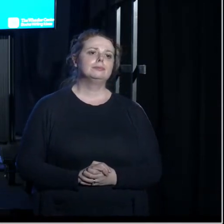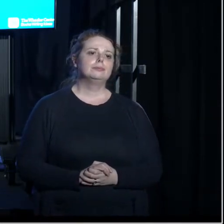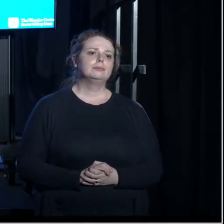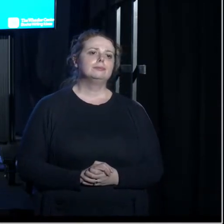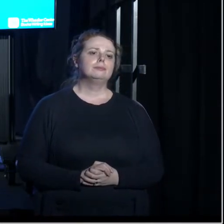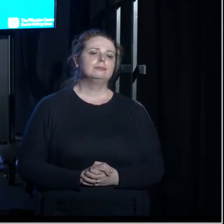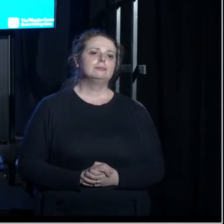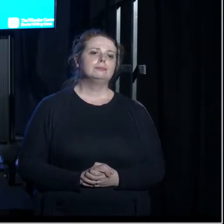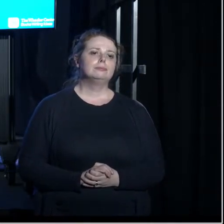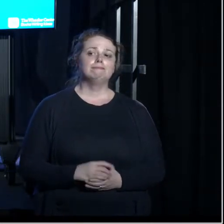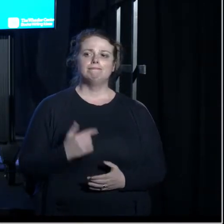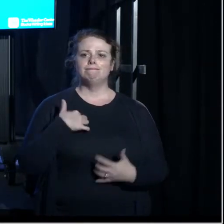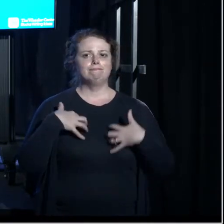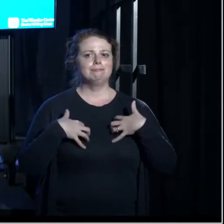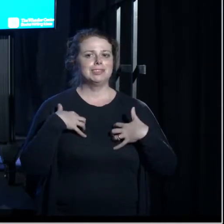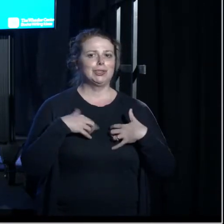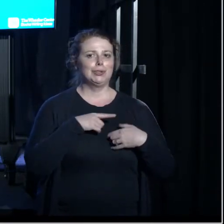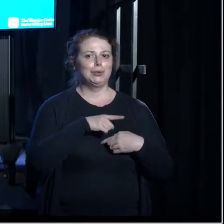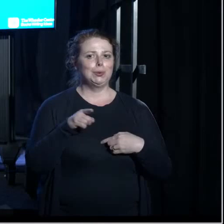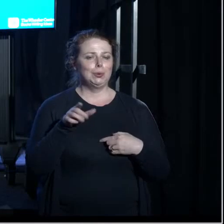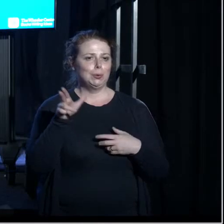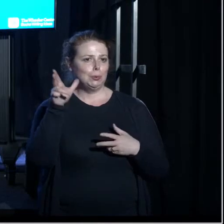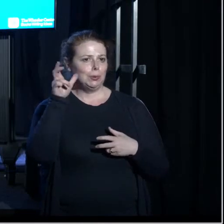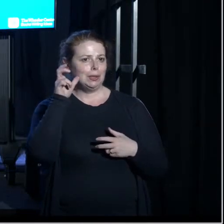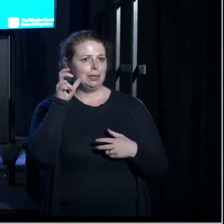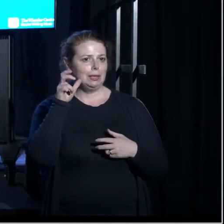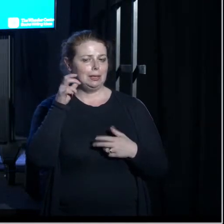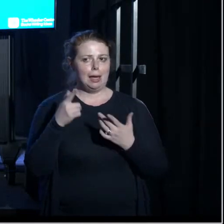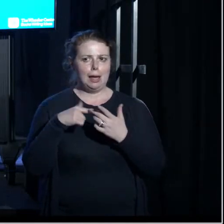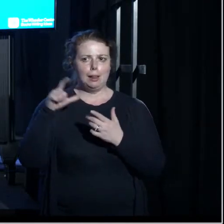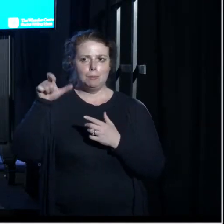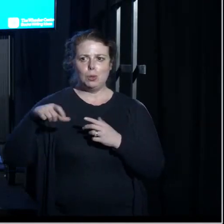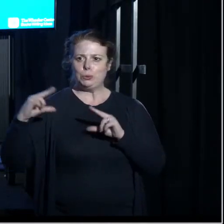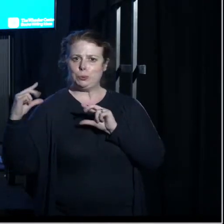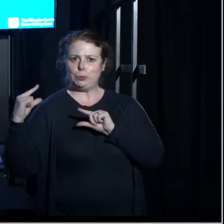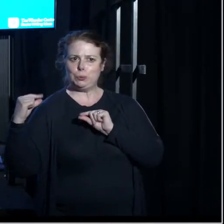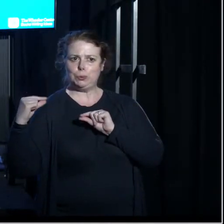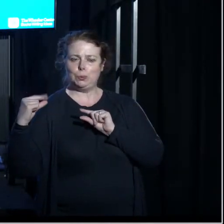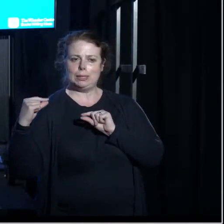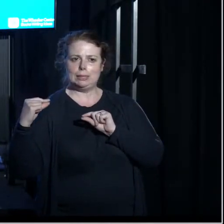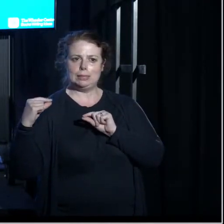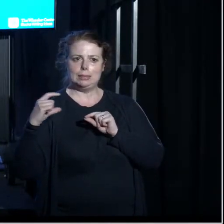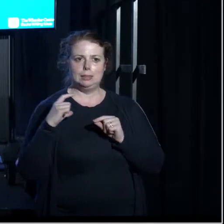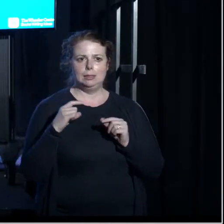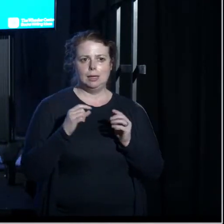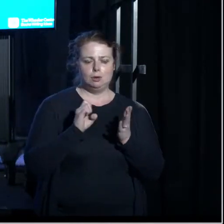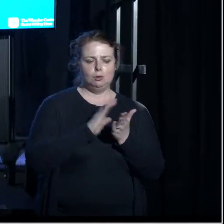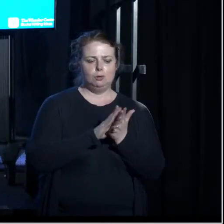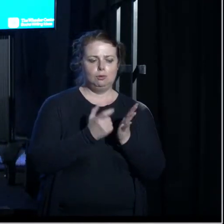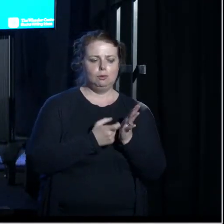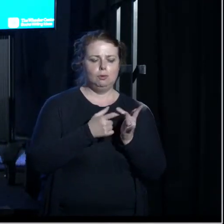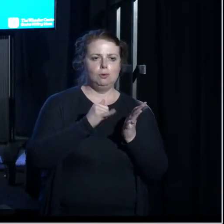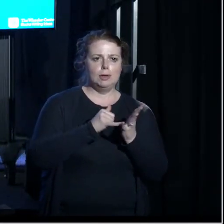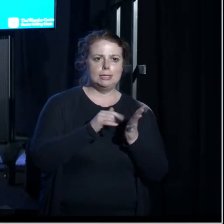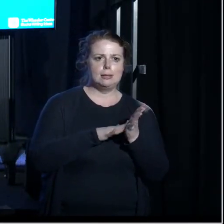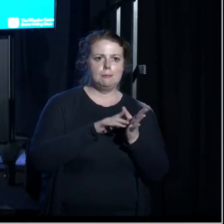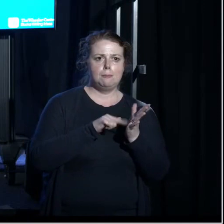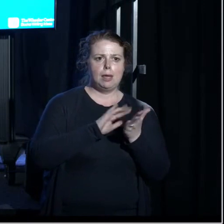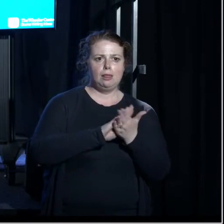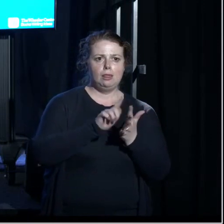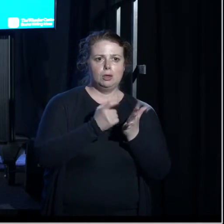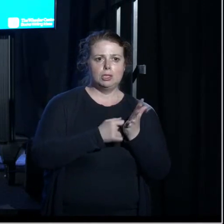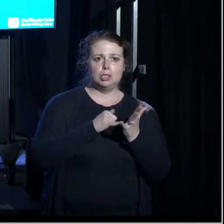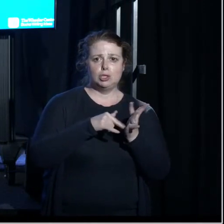yeah, I'm looking forward to you hearing that. Someone tweeted just the other day, I think it was Nigel Featherstone, saying this is the first time they'd seen an Australian of the